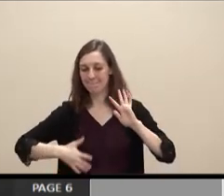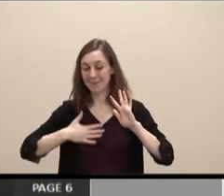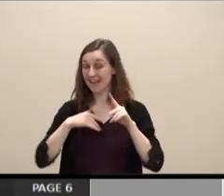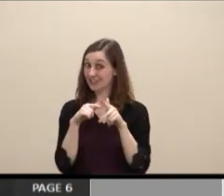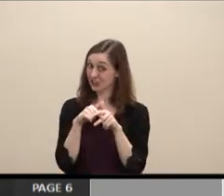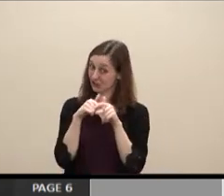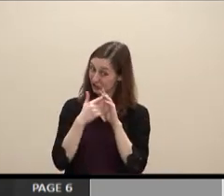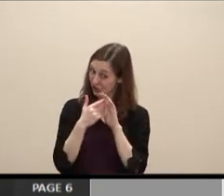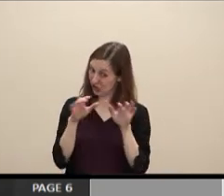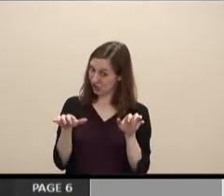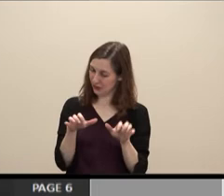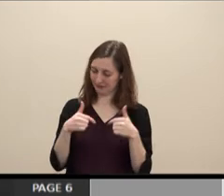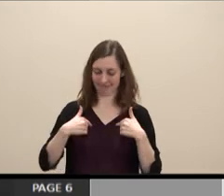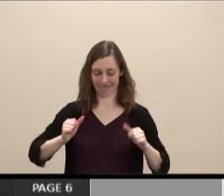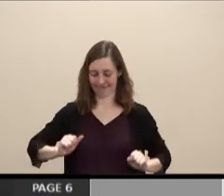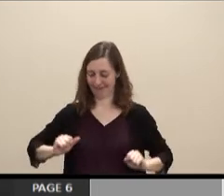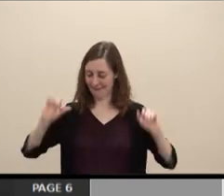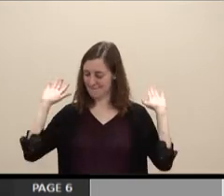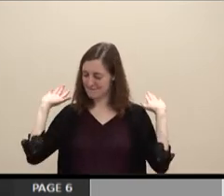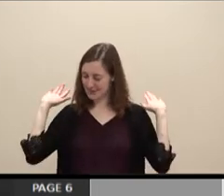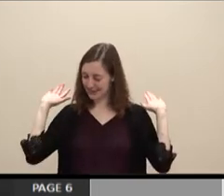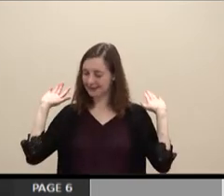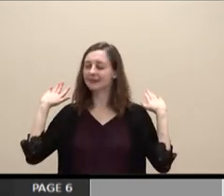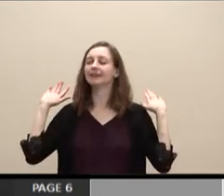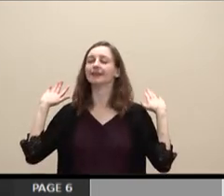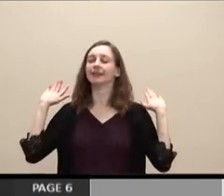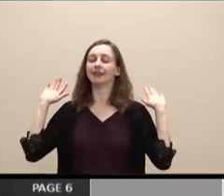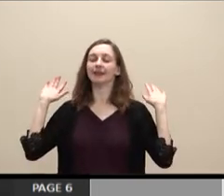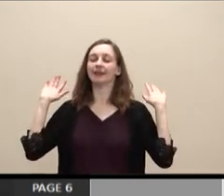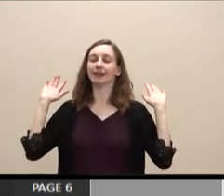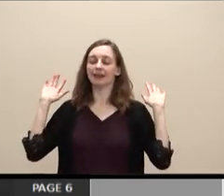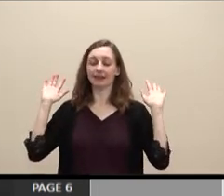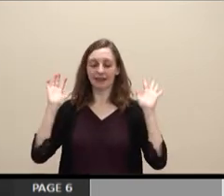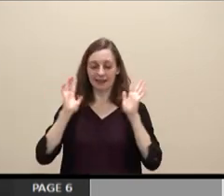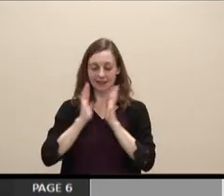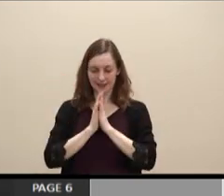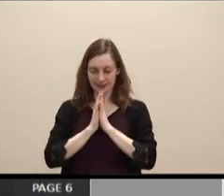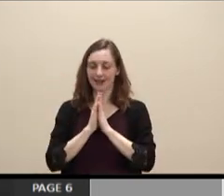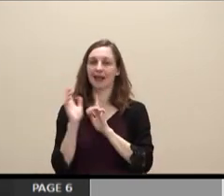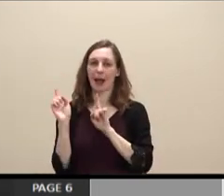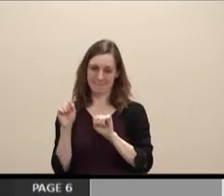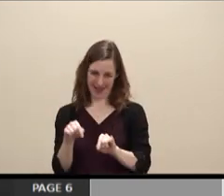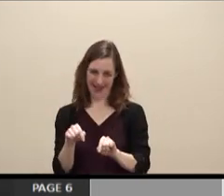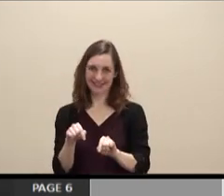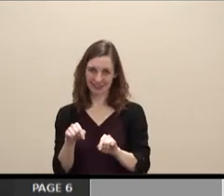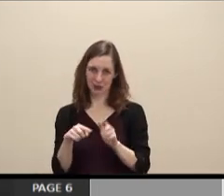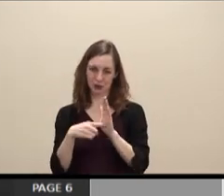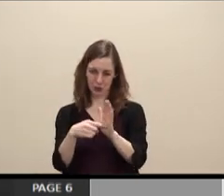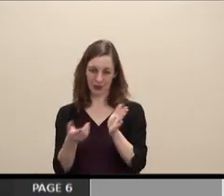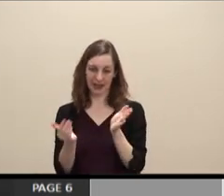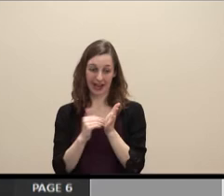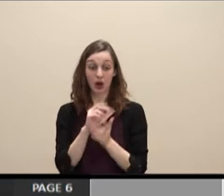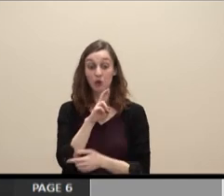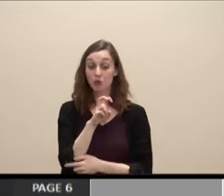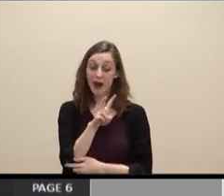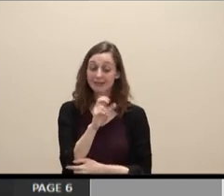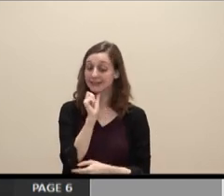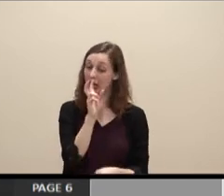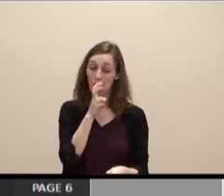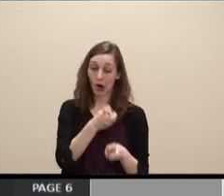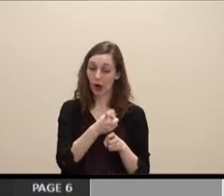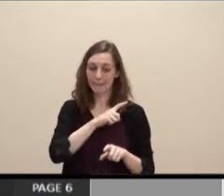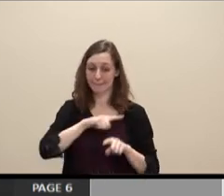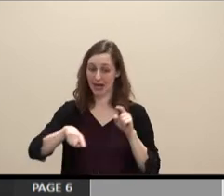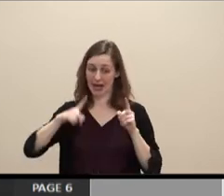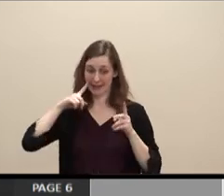doing this, and I gave up on it at one point, then kind of went back to working on it again. Revenues were not hard, but expenditures